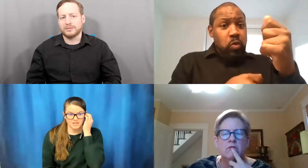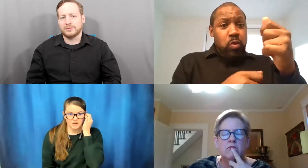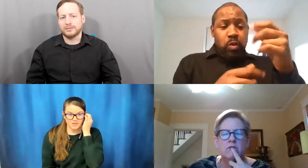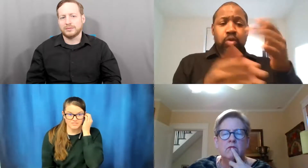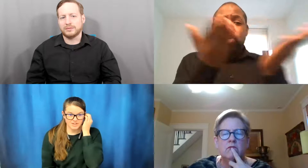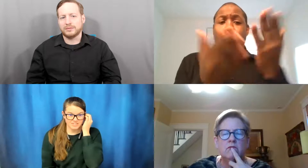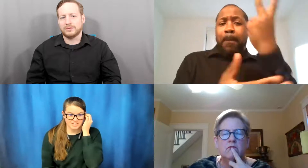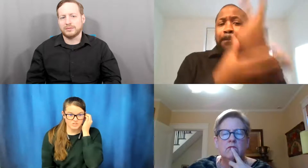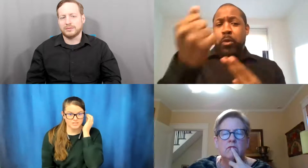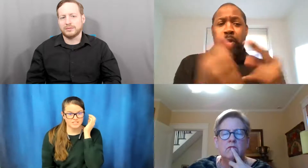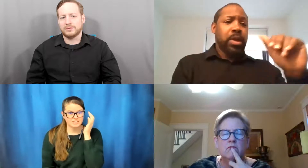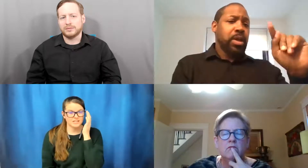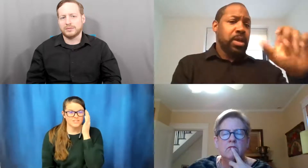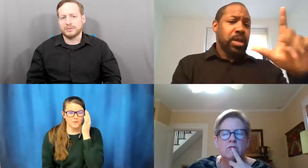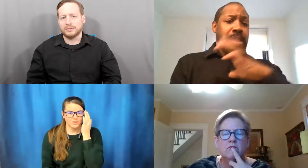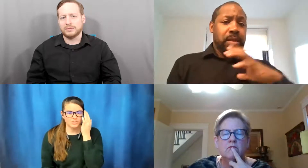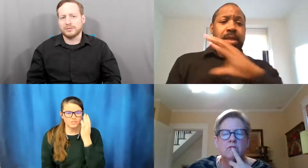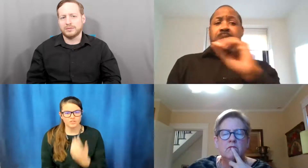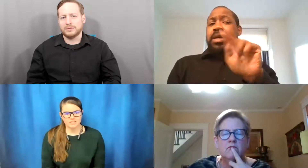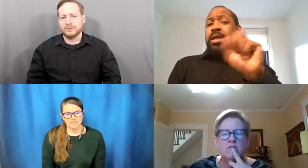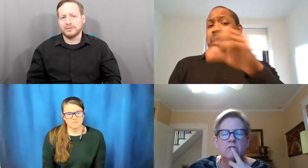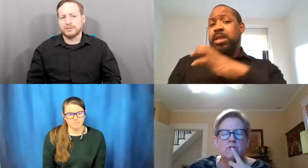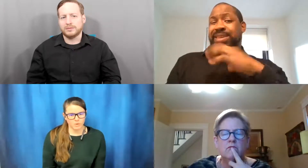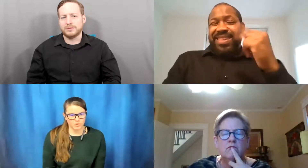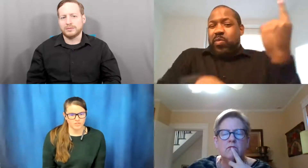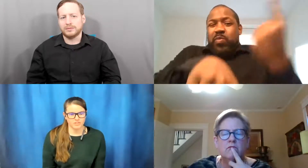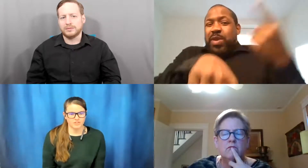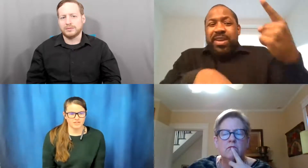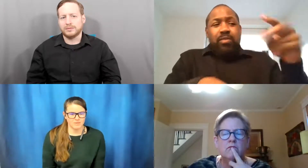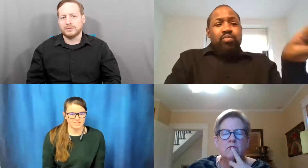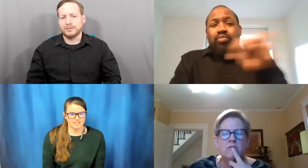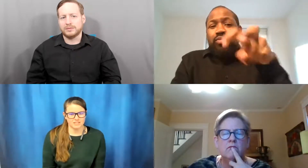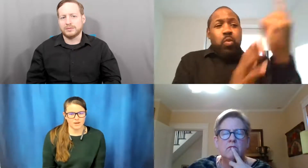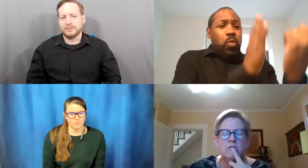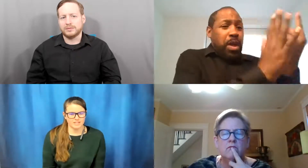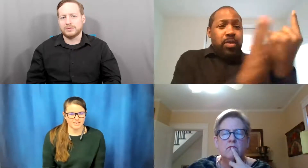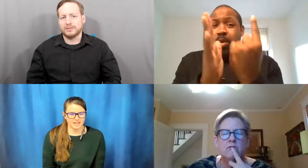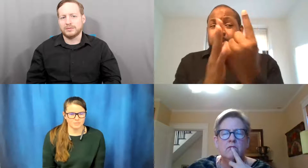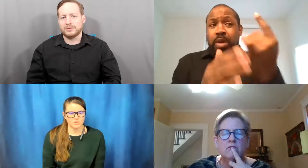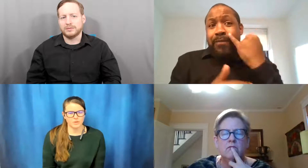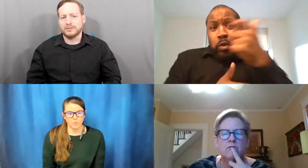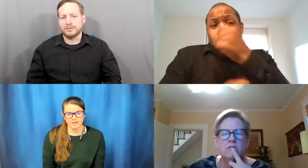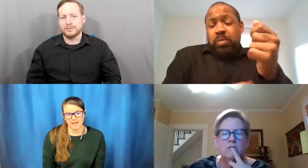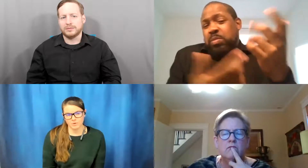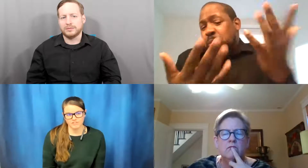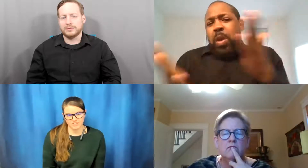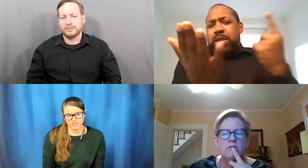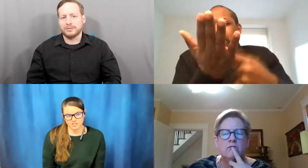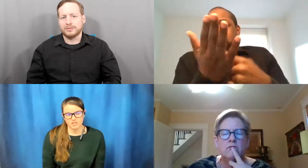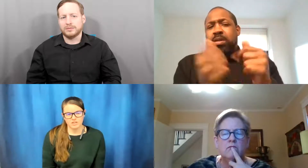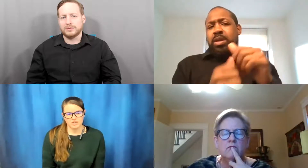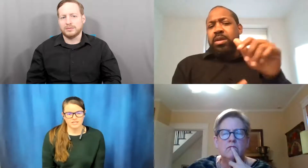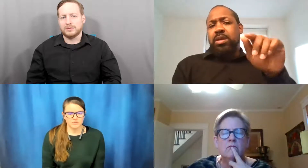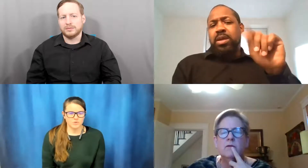committee, if there's interest, that we could service both committees, at one time, doing 1 hour of